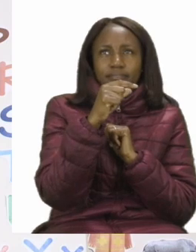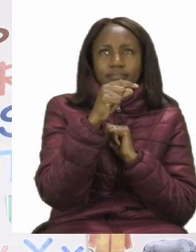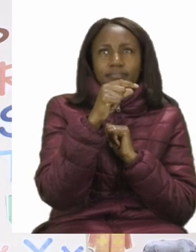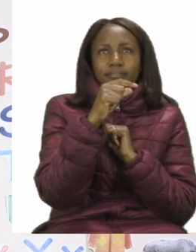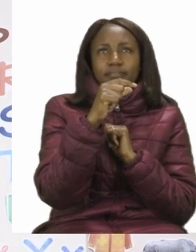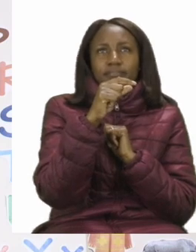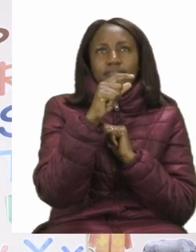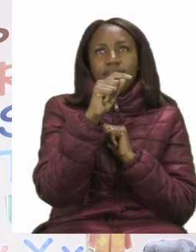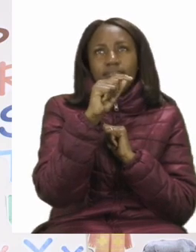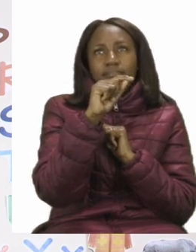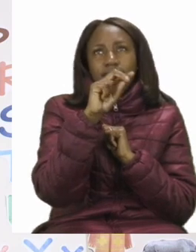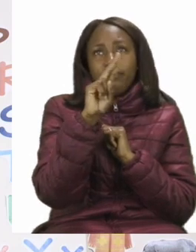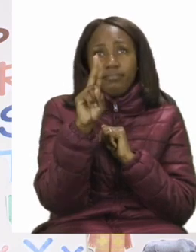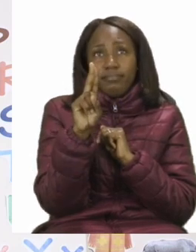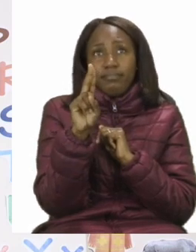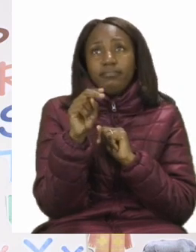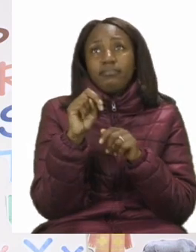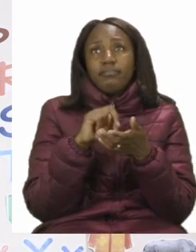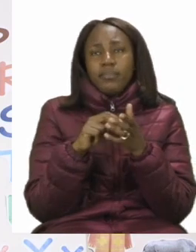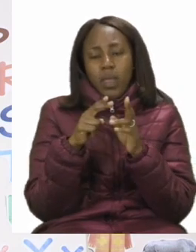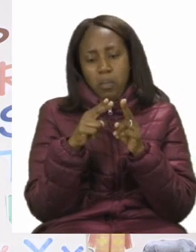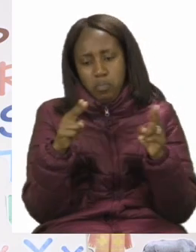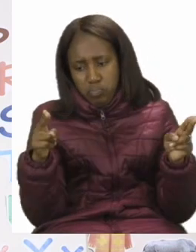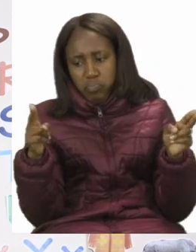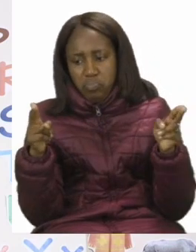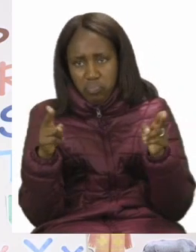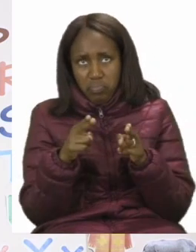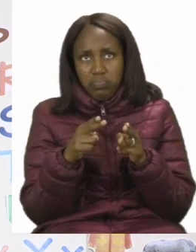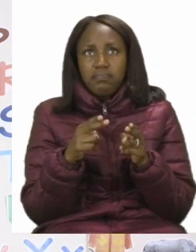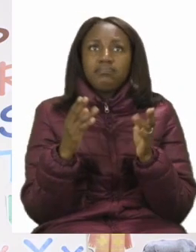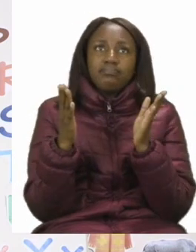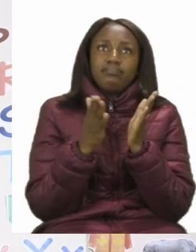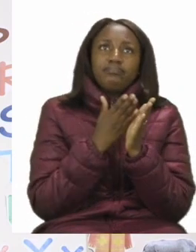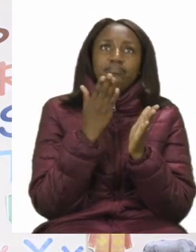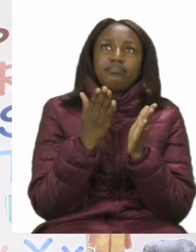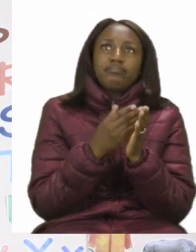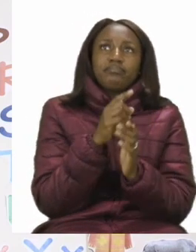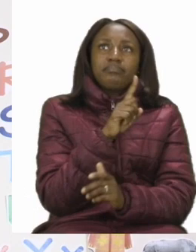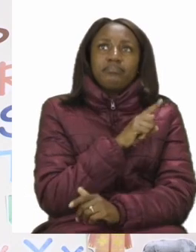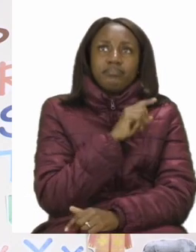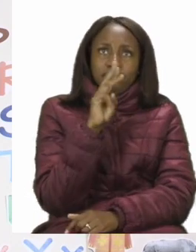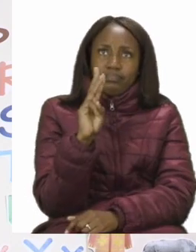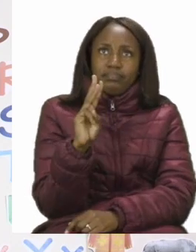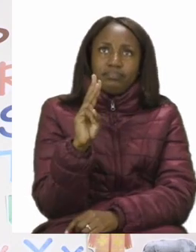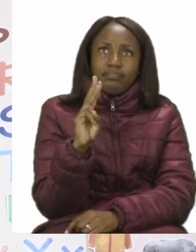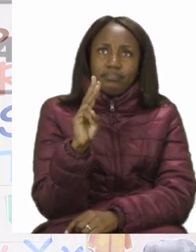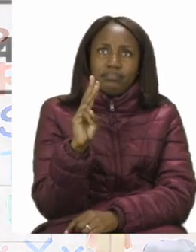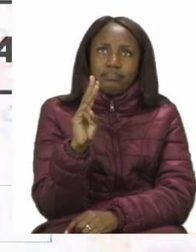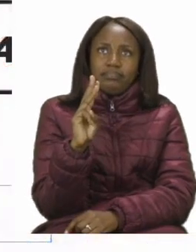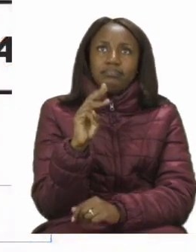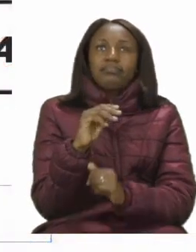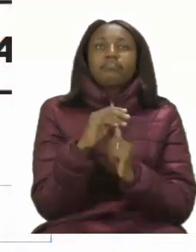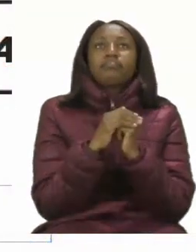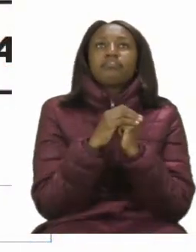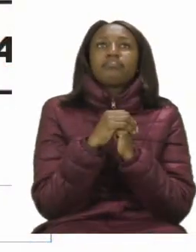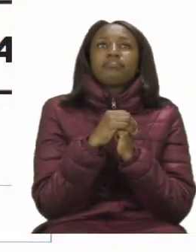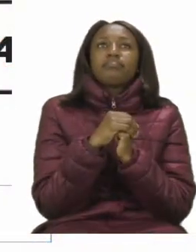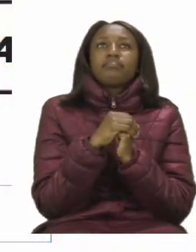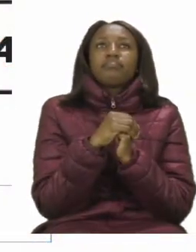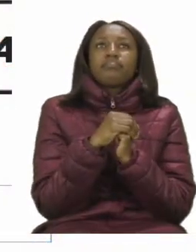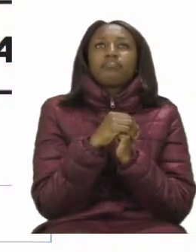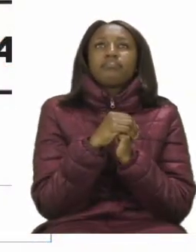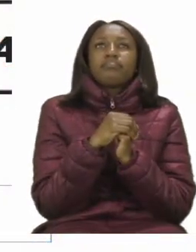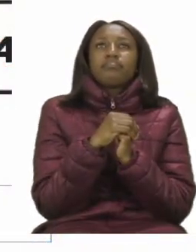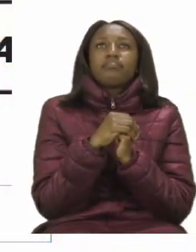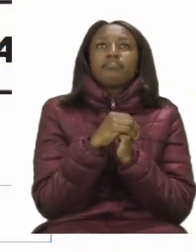for this lesson, I want you to go to page 13 in your booklets. Now,